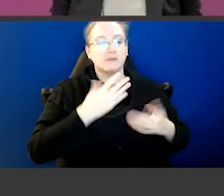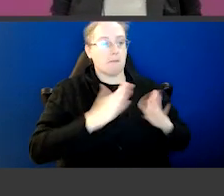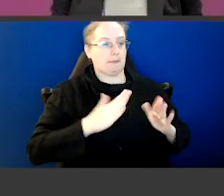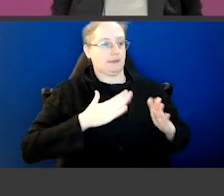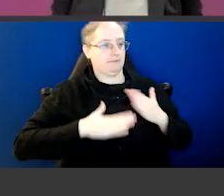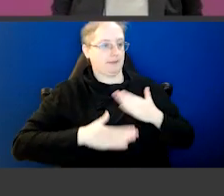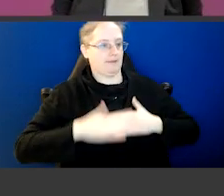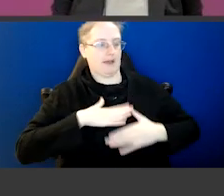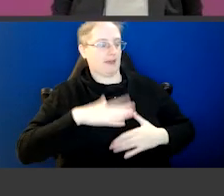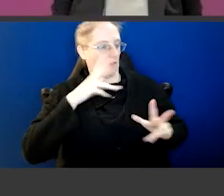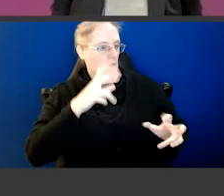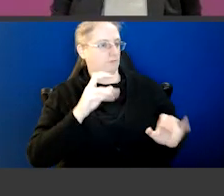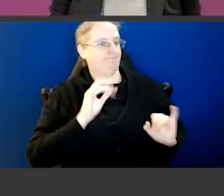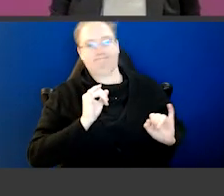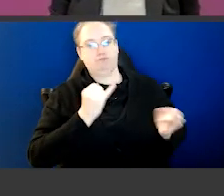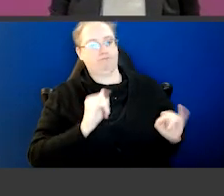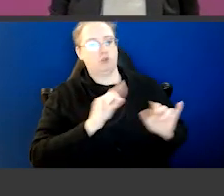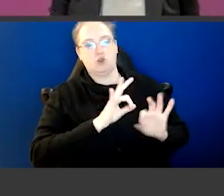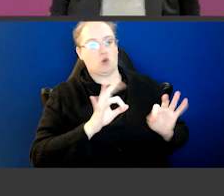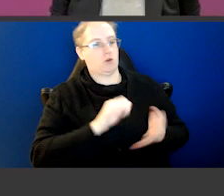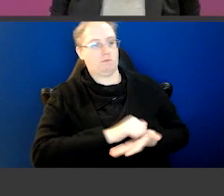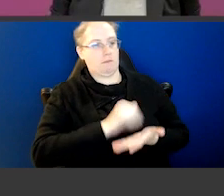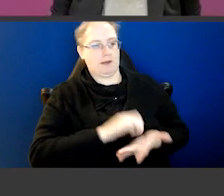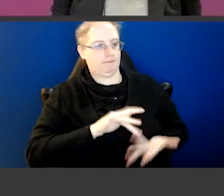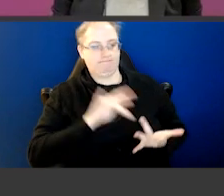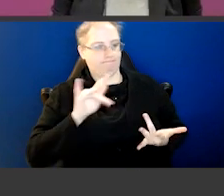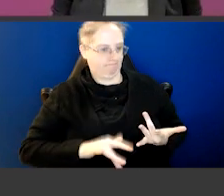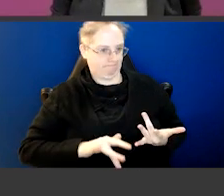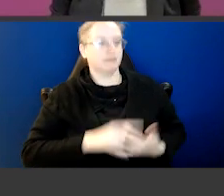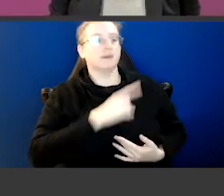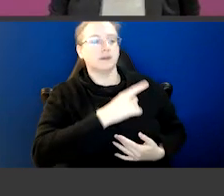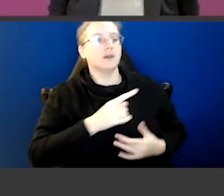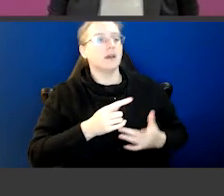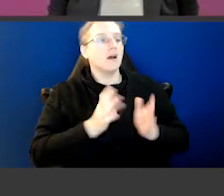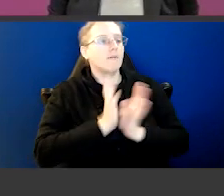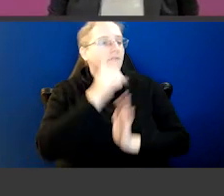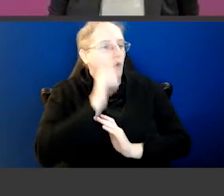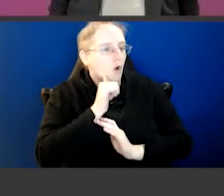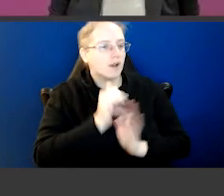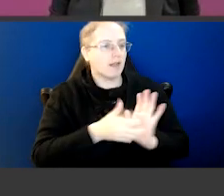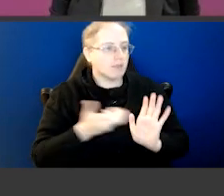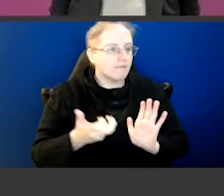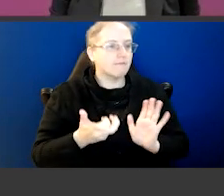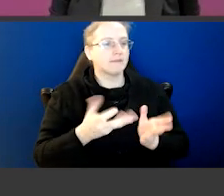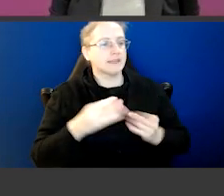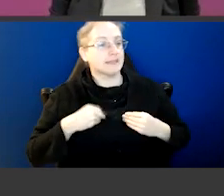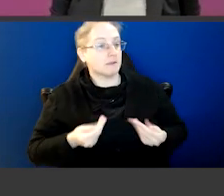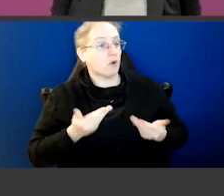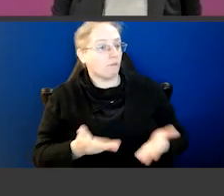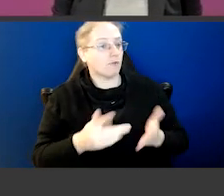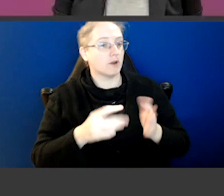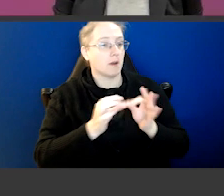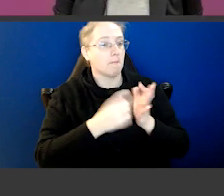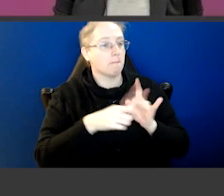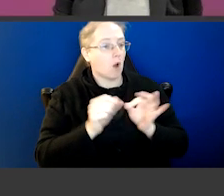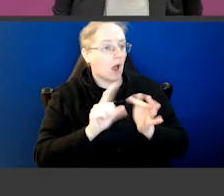improper. This includes fraud, accepting or offering bribes, misusing a position of authority for personal